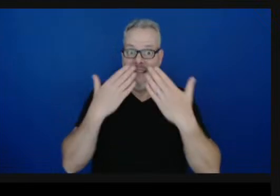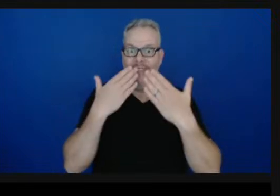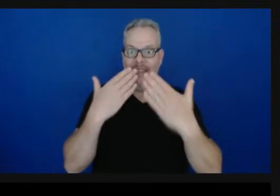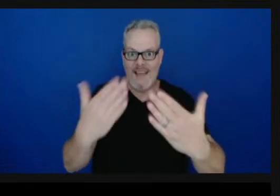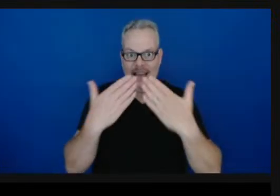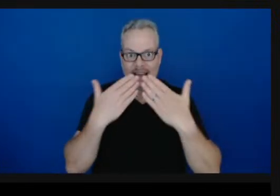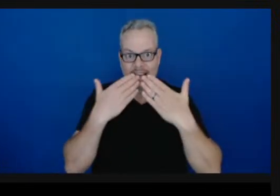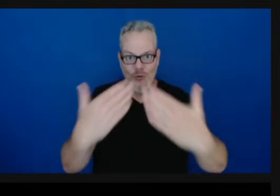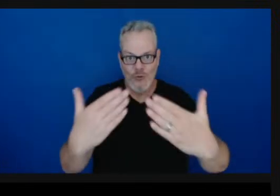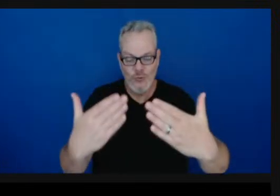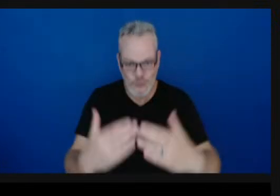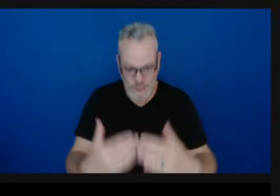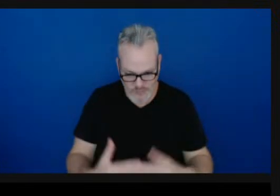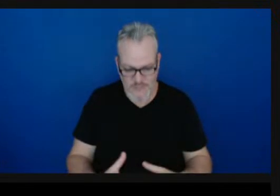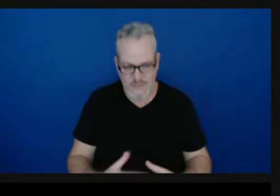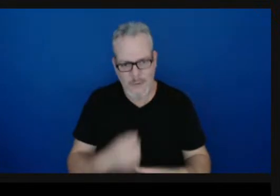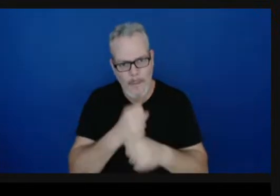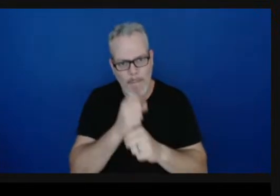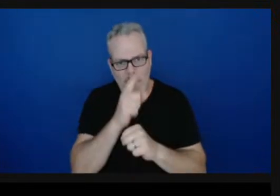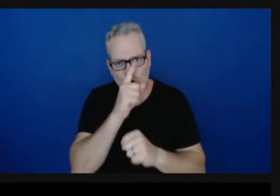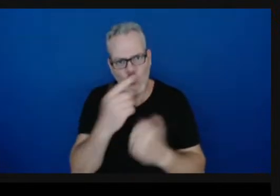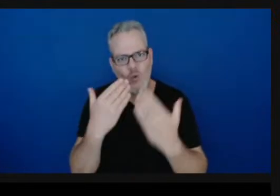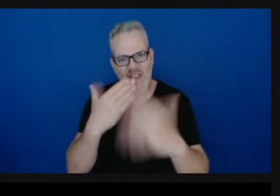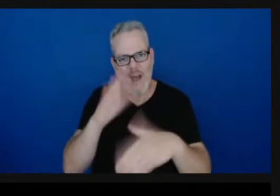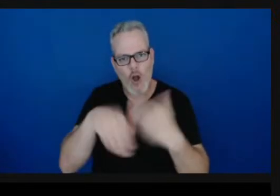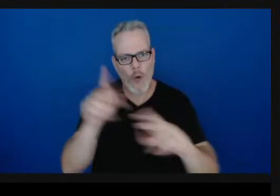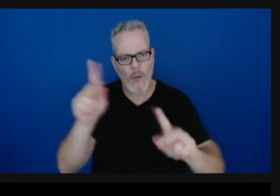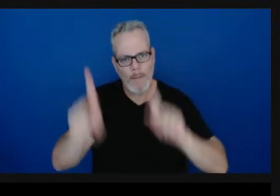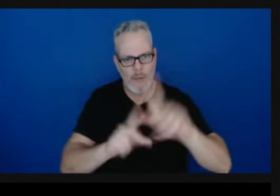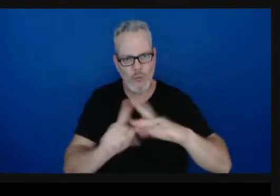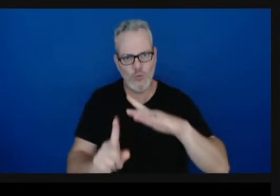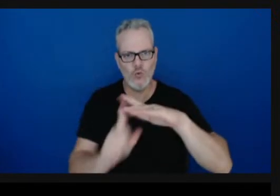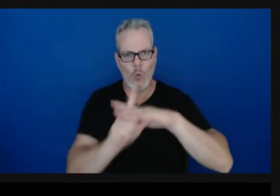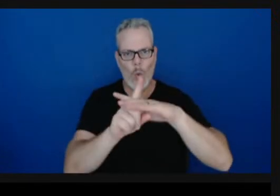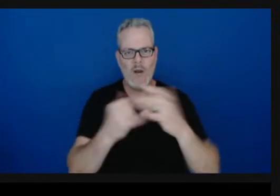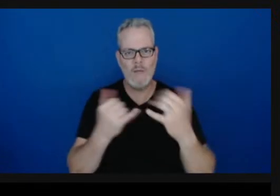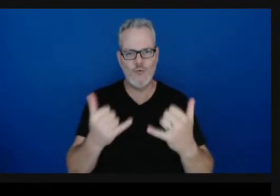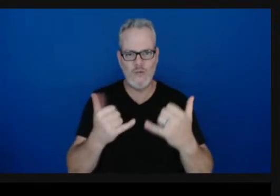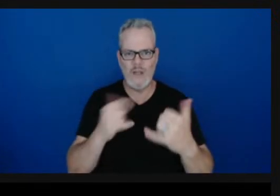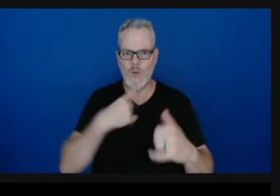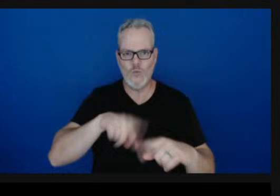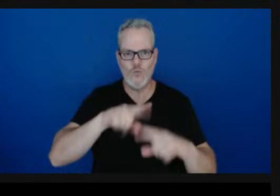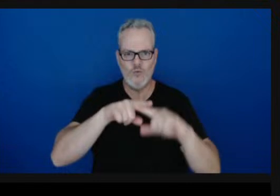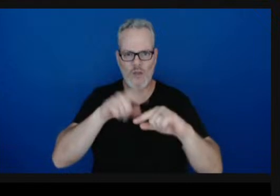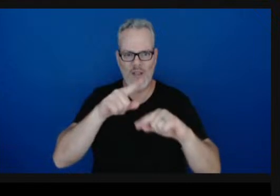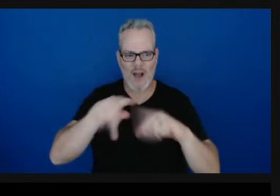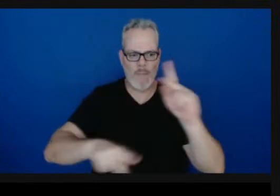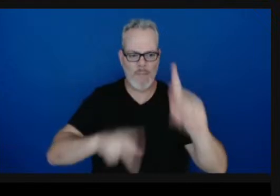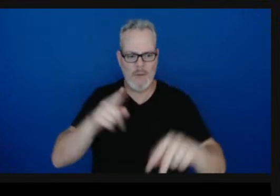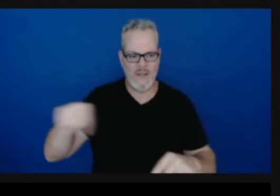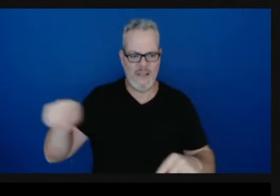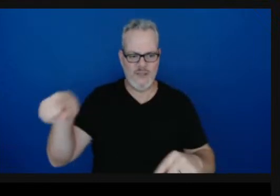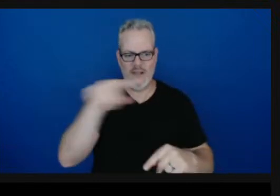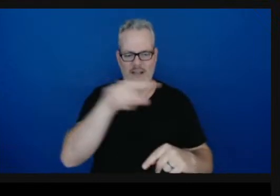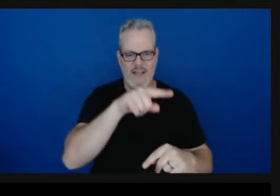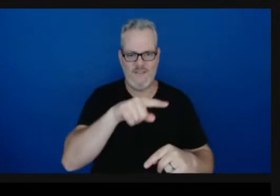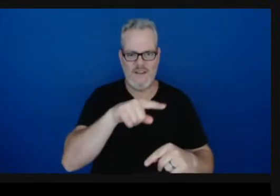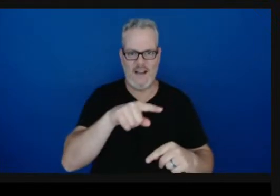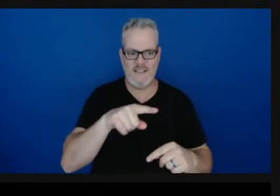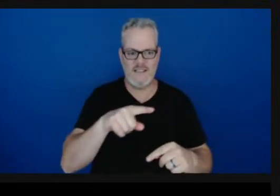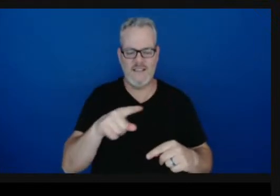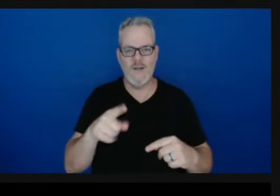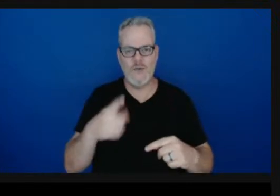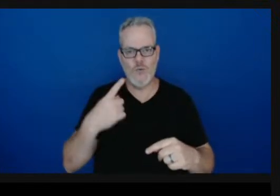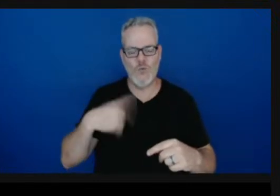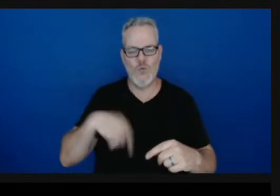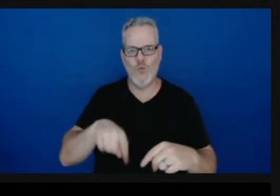to make sure to thank everybody that tuned in today. We rely on viewers like you, the likes, the subscriptions, the shares. I know all the YouTubers